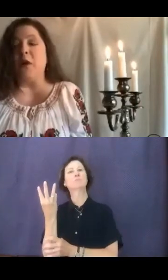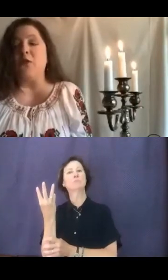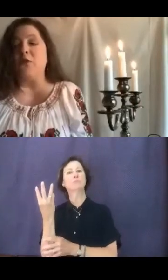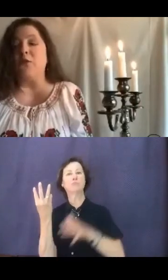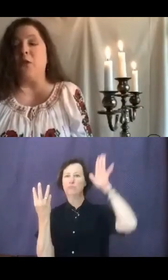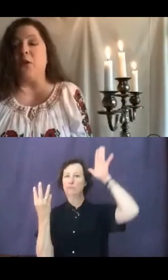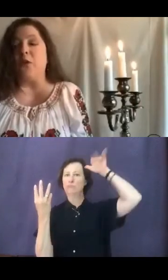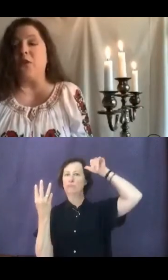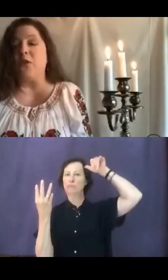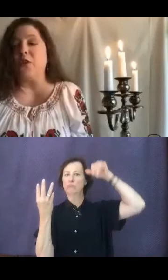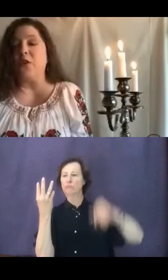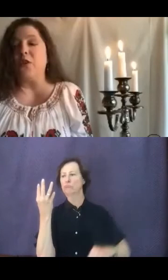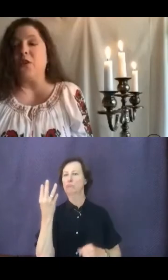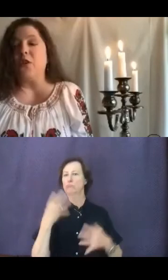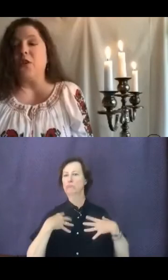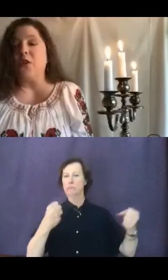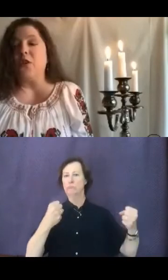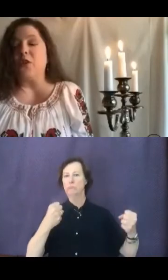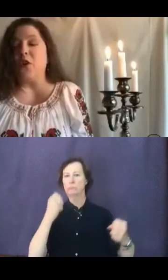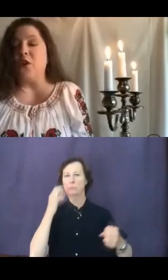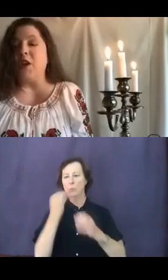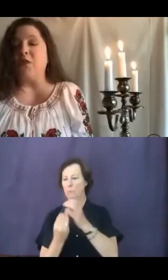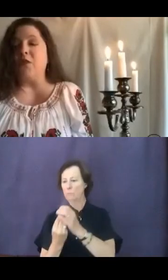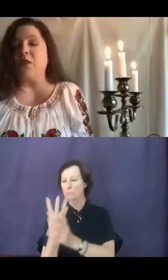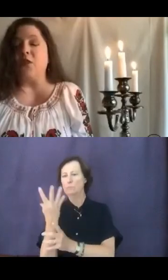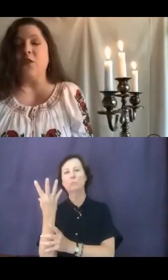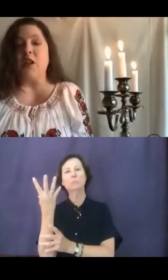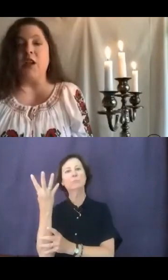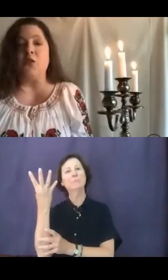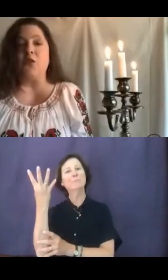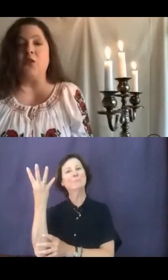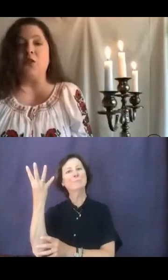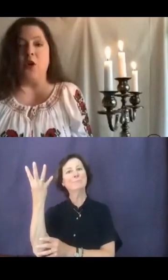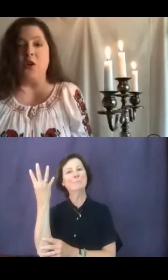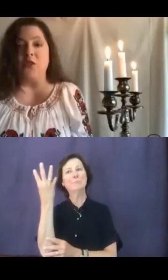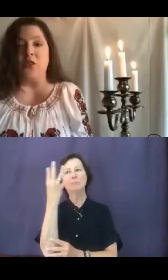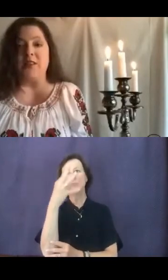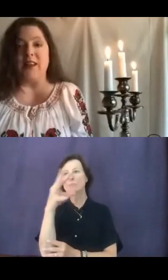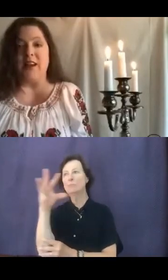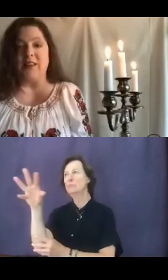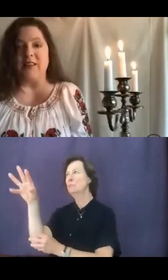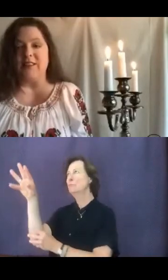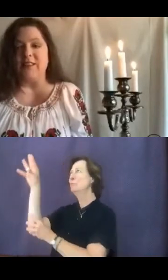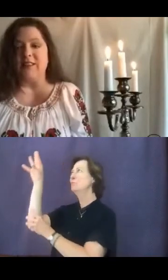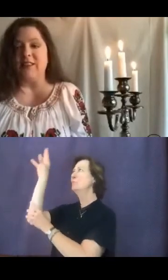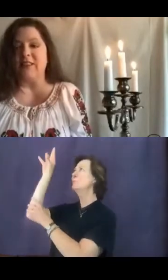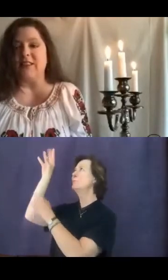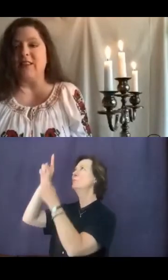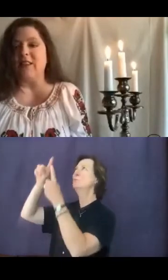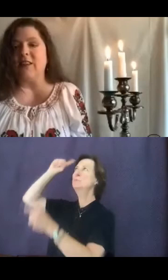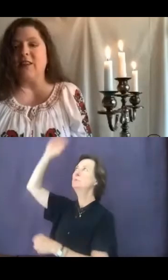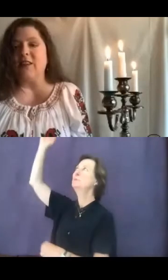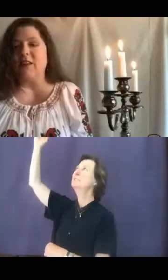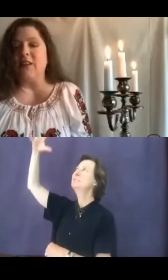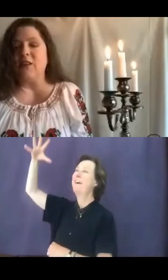boldly buds forth, turning resolutely towards the sun.